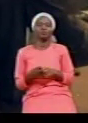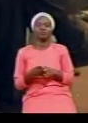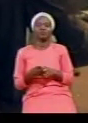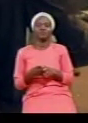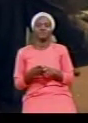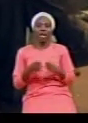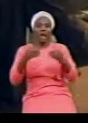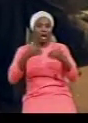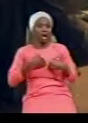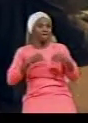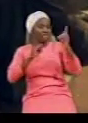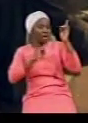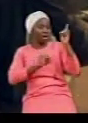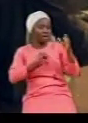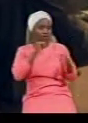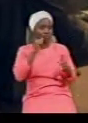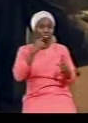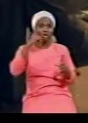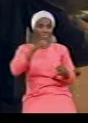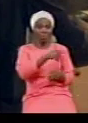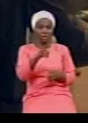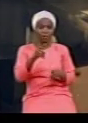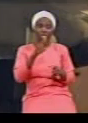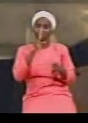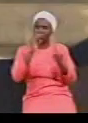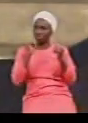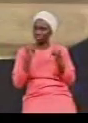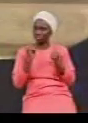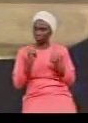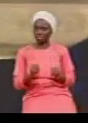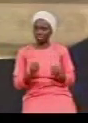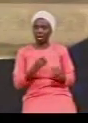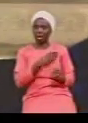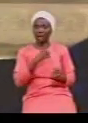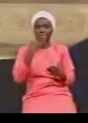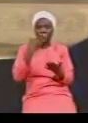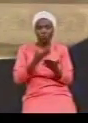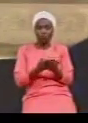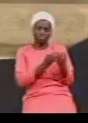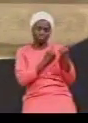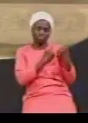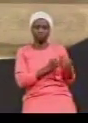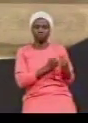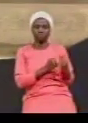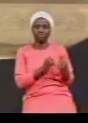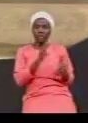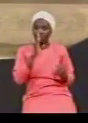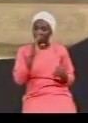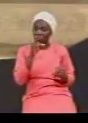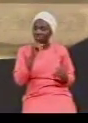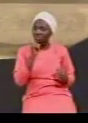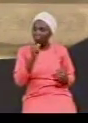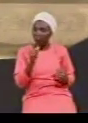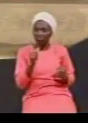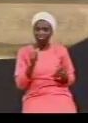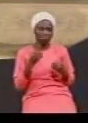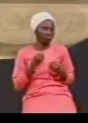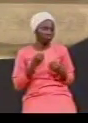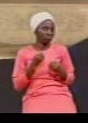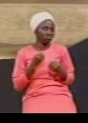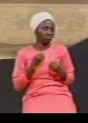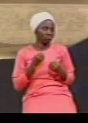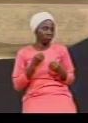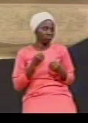be strong and of a good courage. Be not afraid. Lord, I am